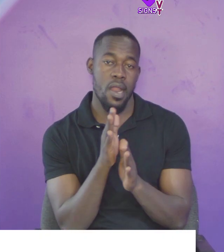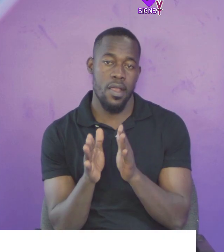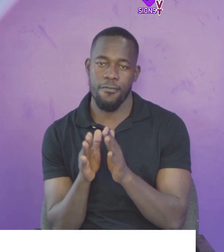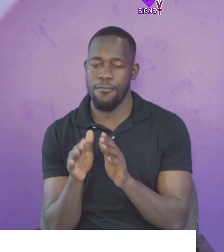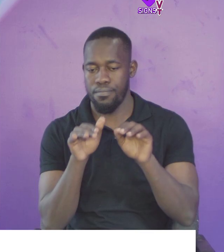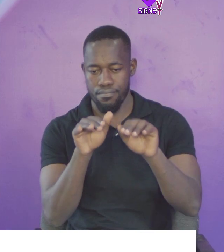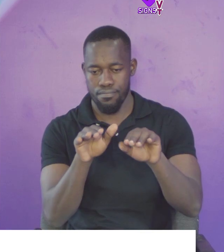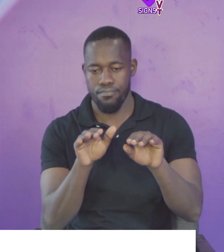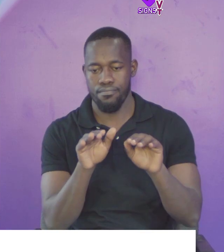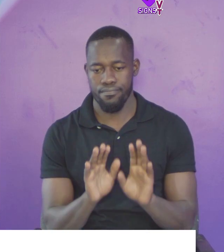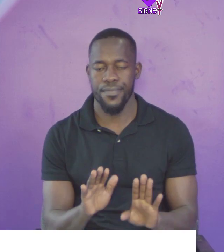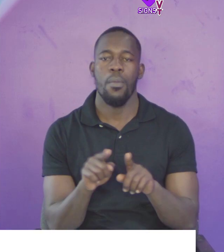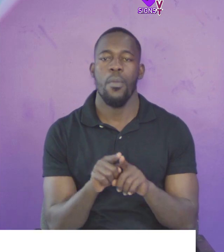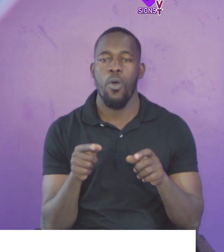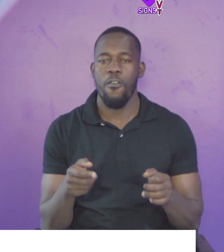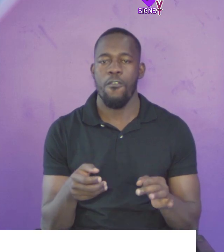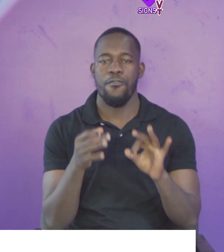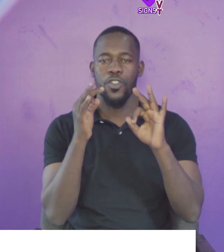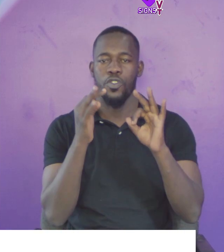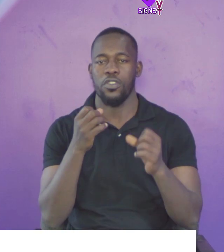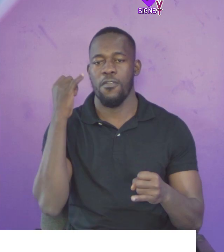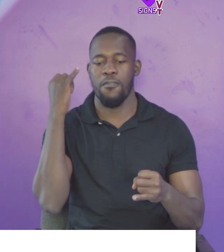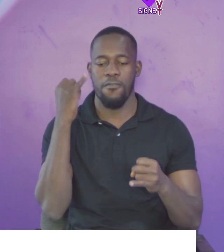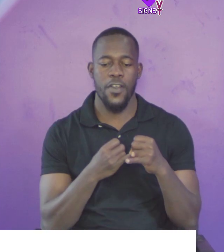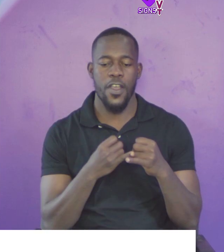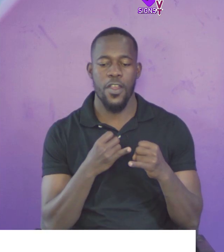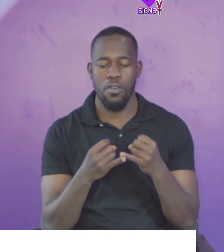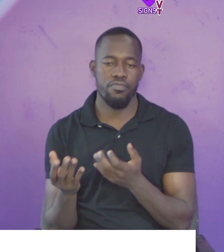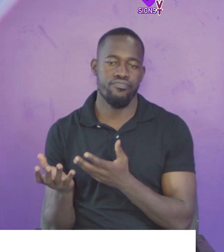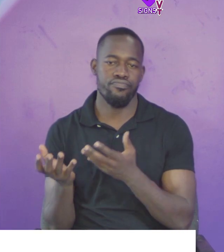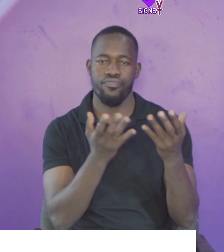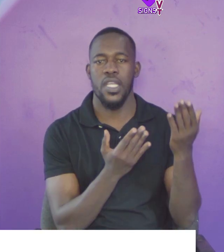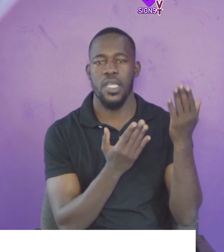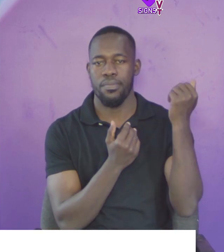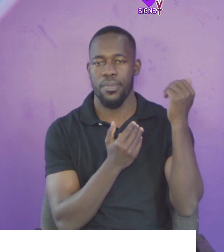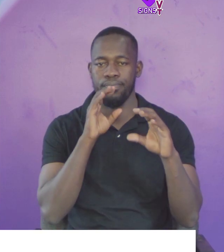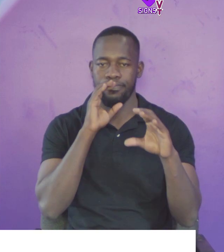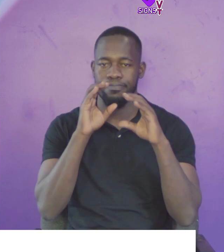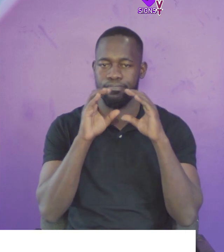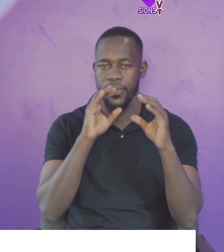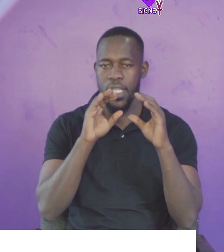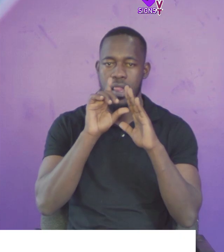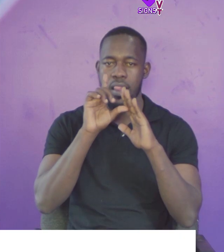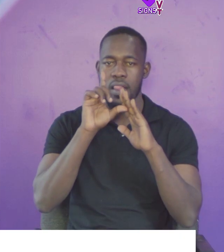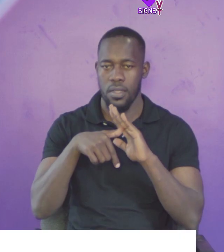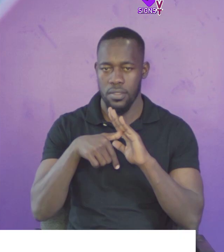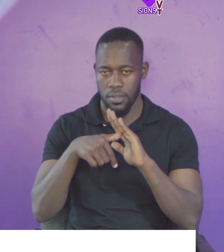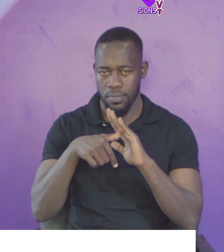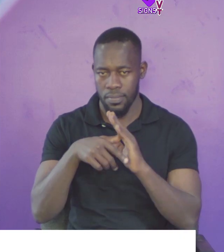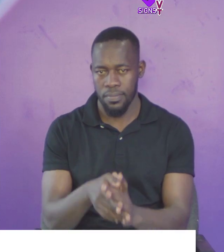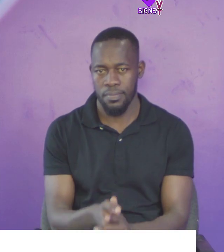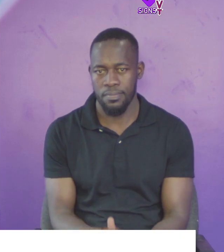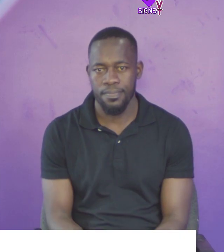and official tributes are expected to be communicated in the coming days.